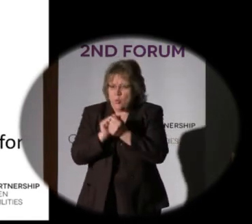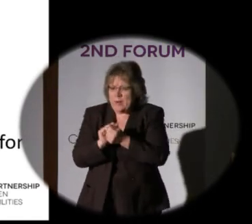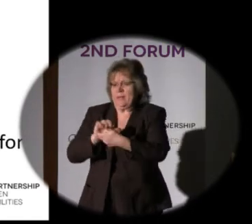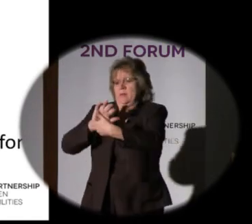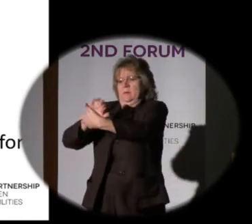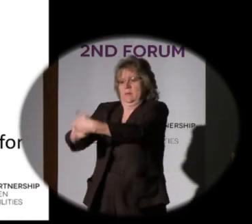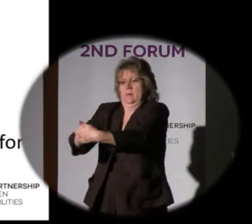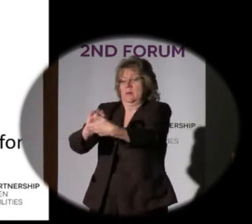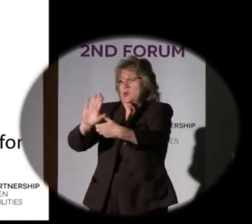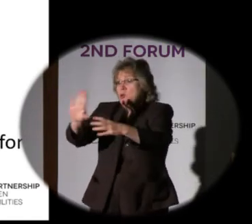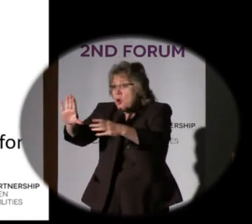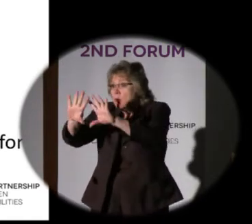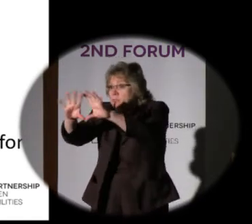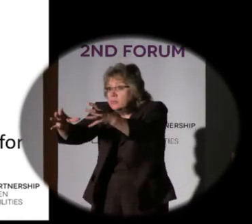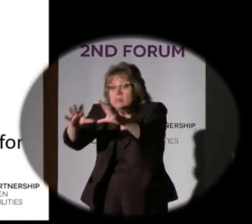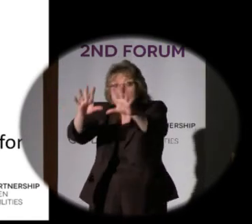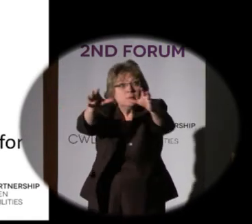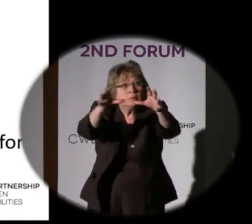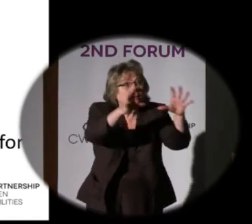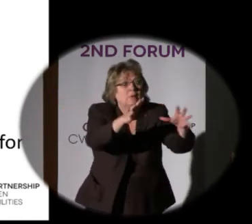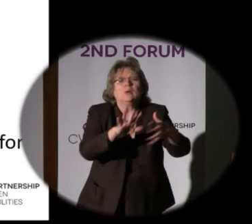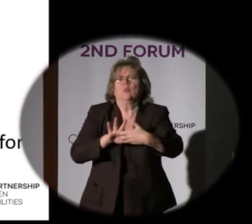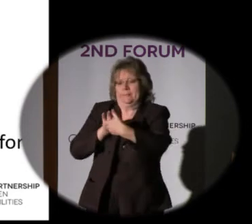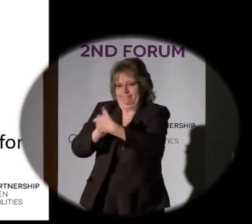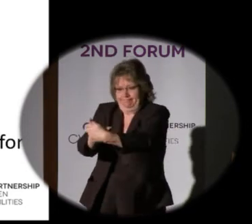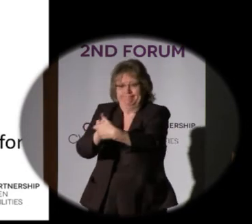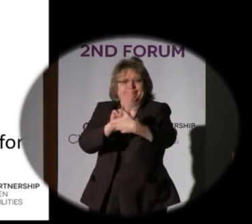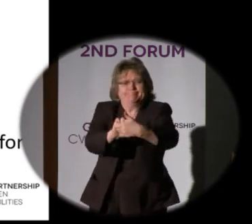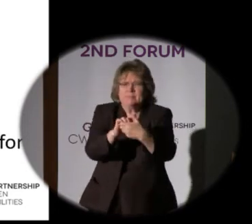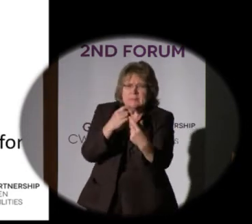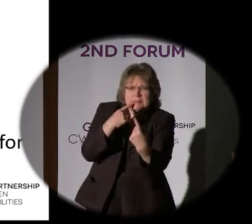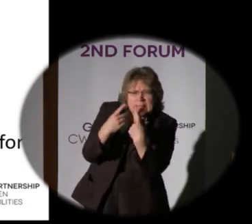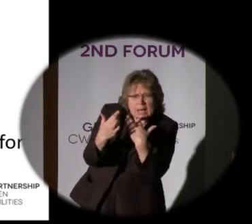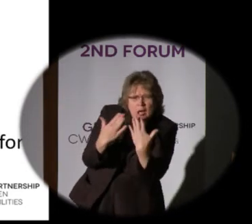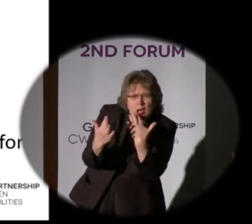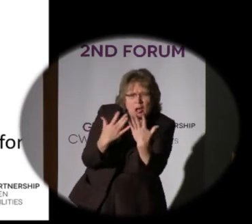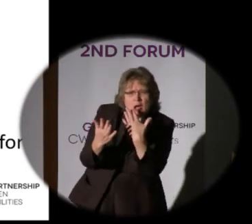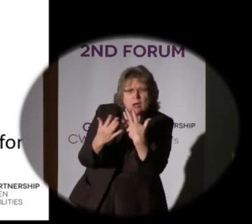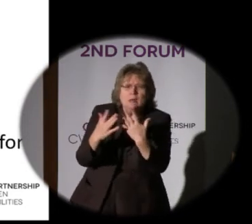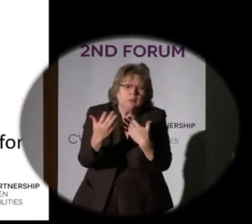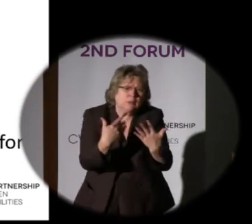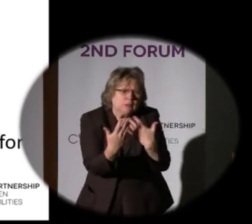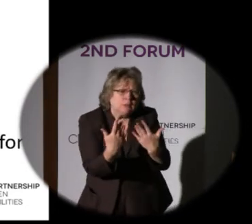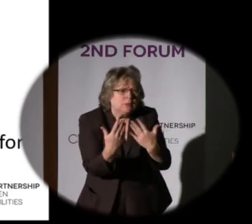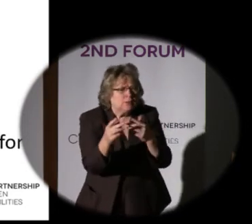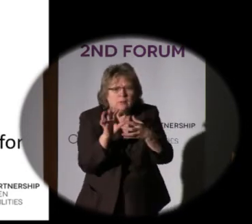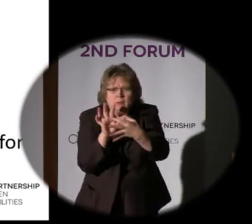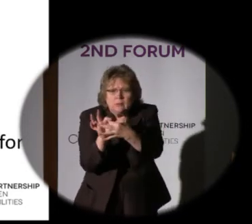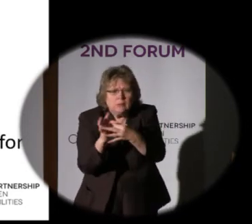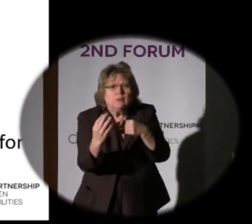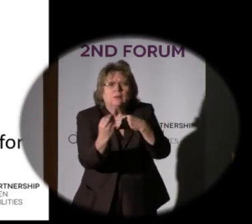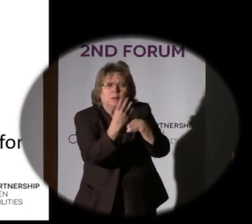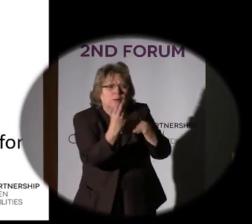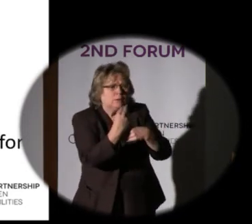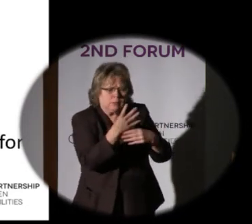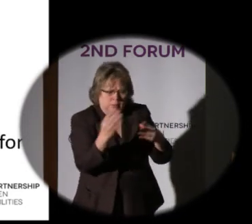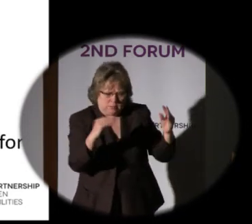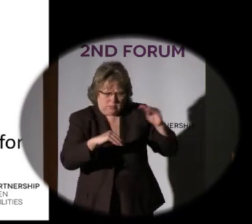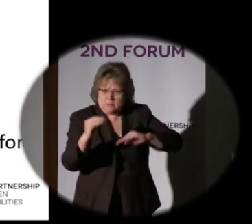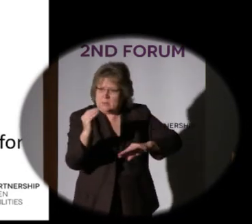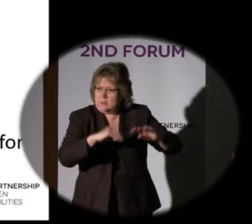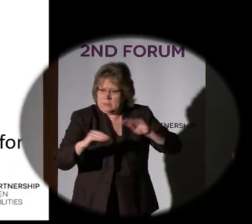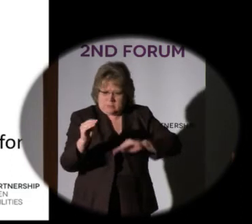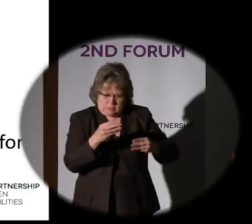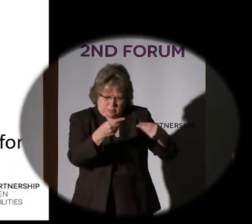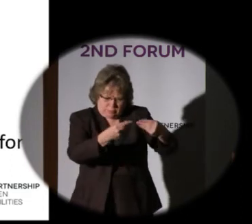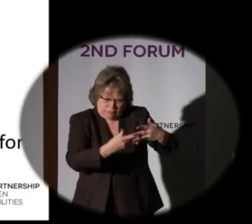group to the post-2015 dialogues at its early stage, the most influential stage. This has, again,